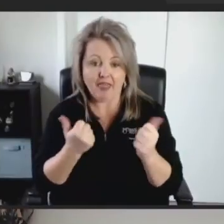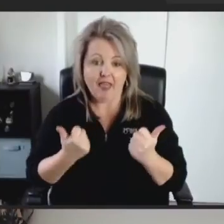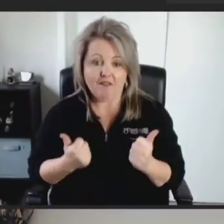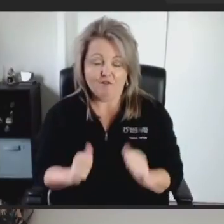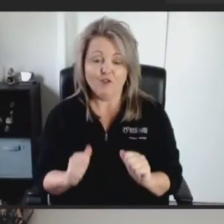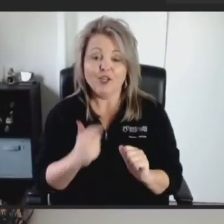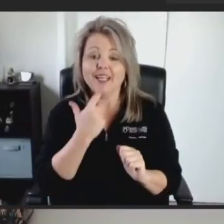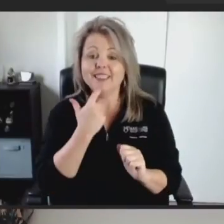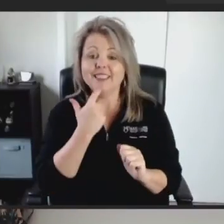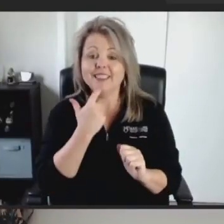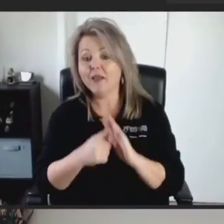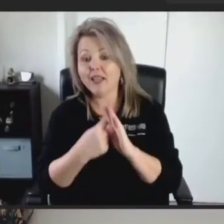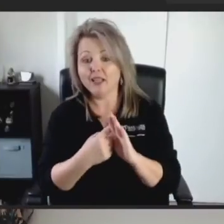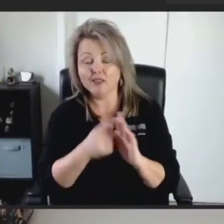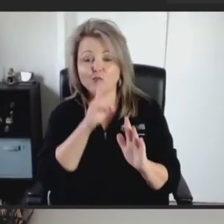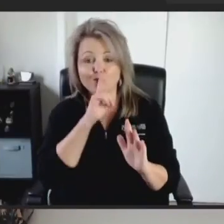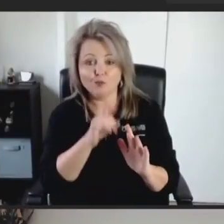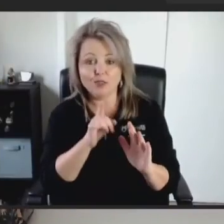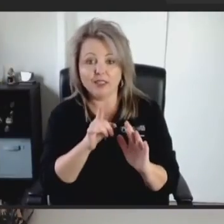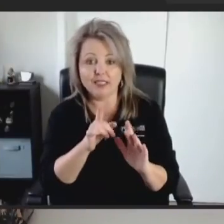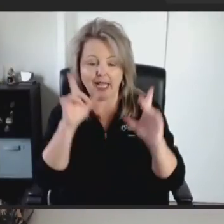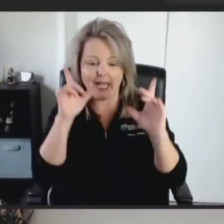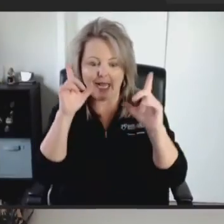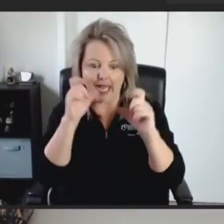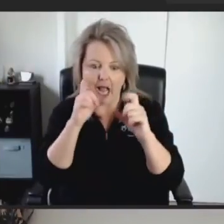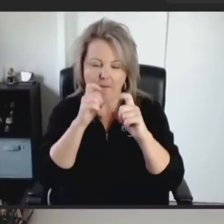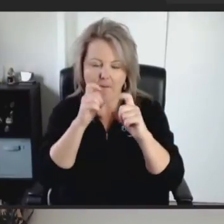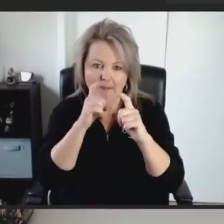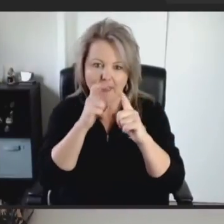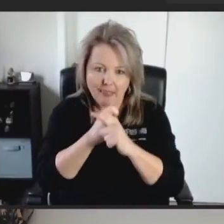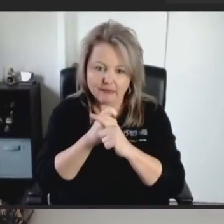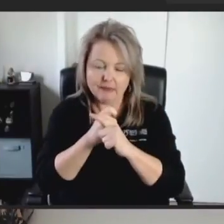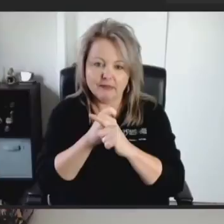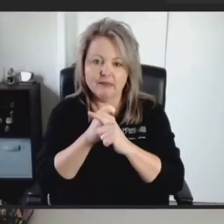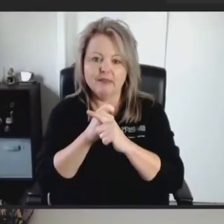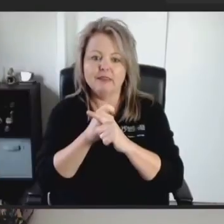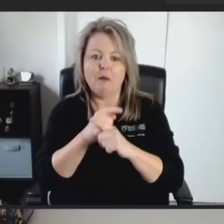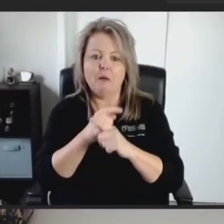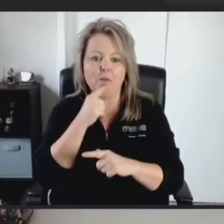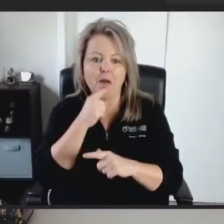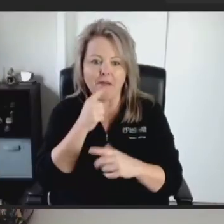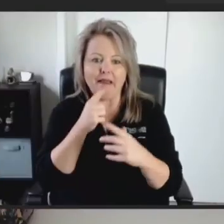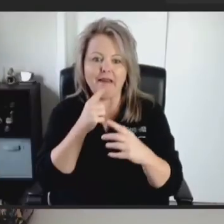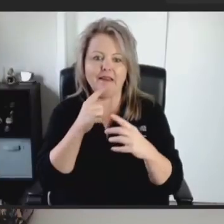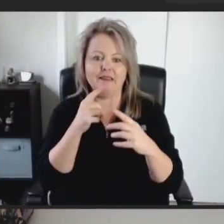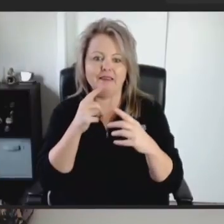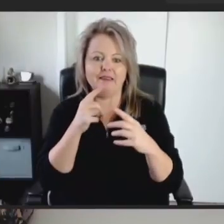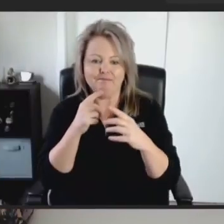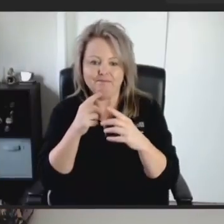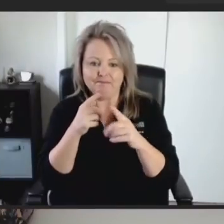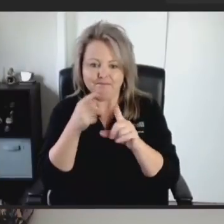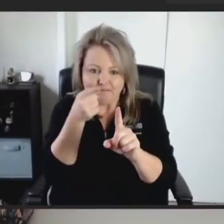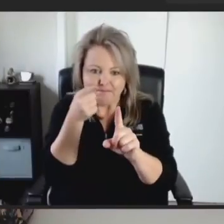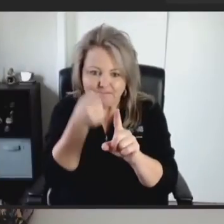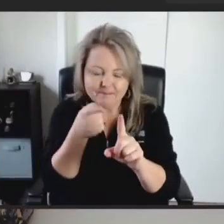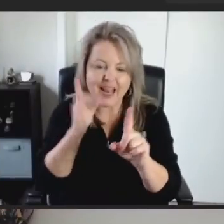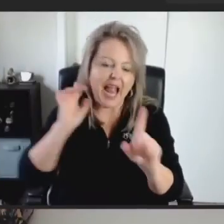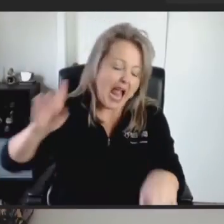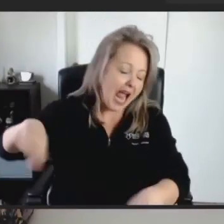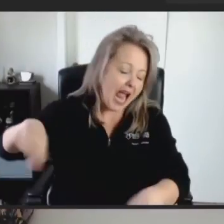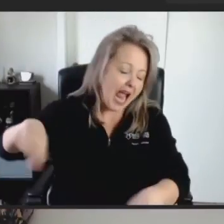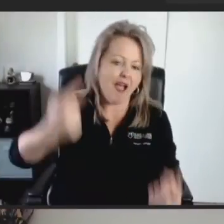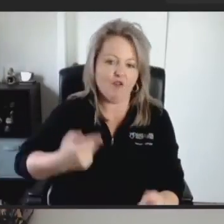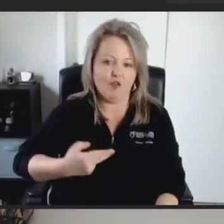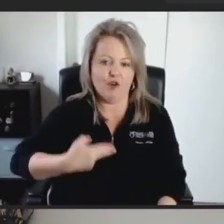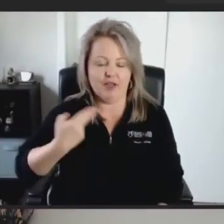very beginning, this is the most complex public health endeavor ever in the history of the United States